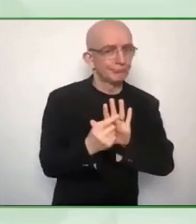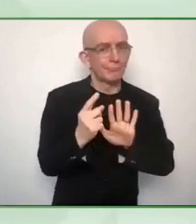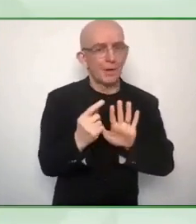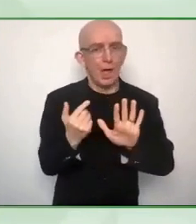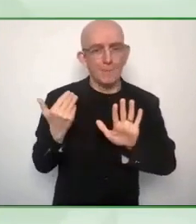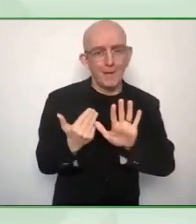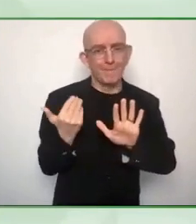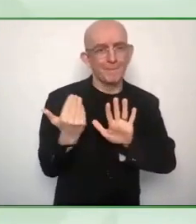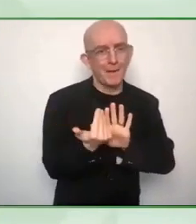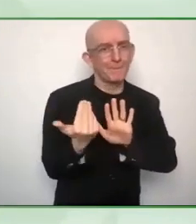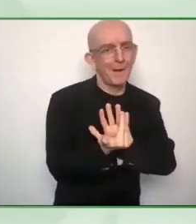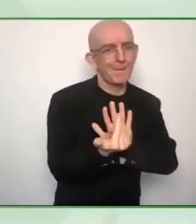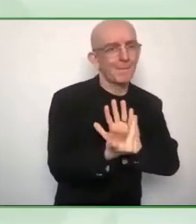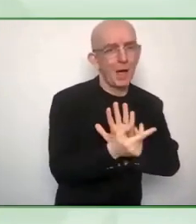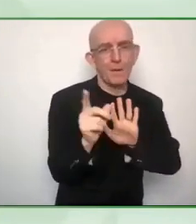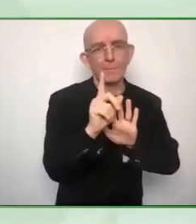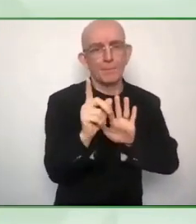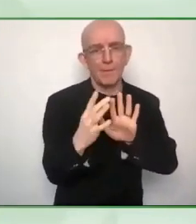inclusion.